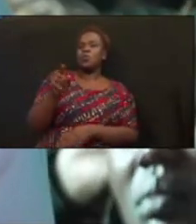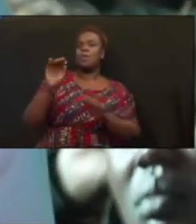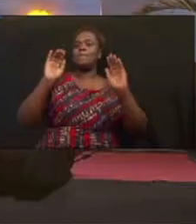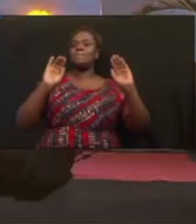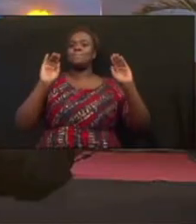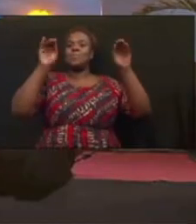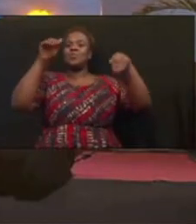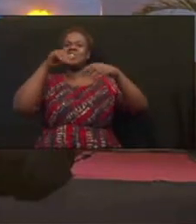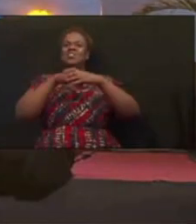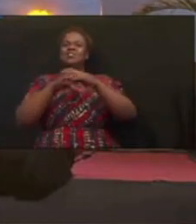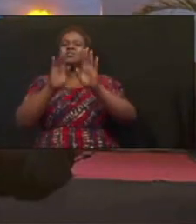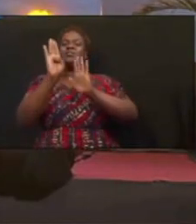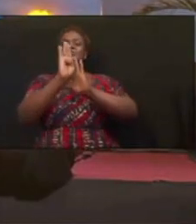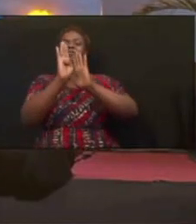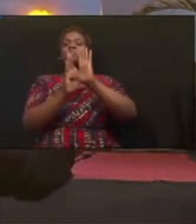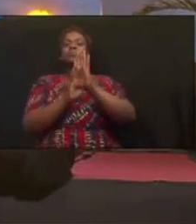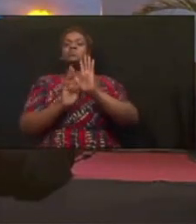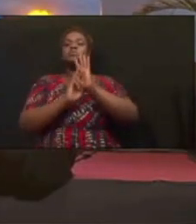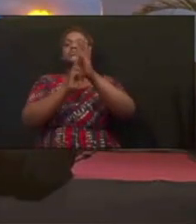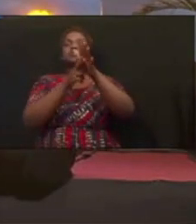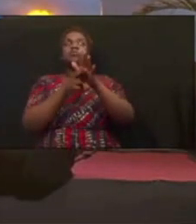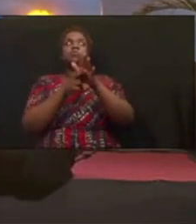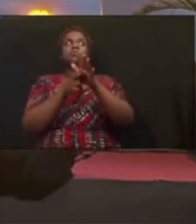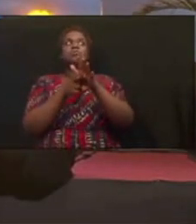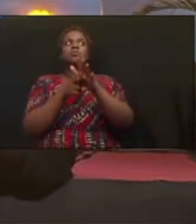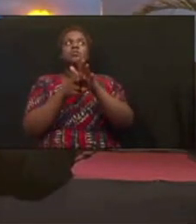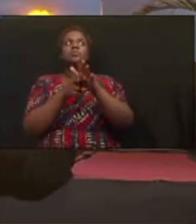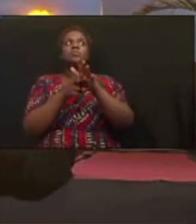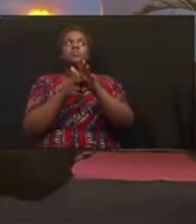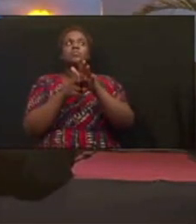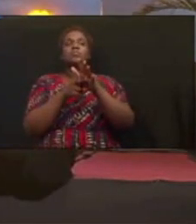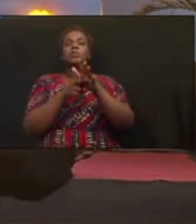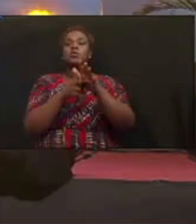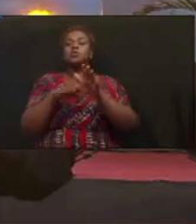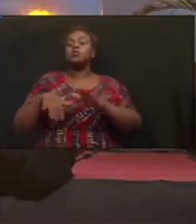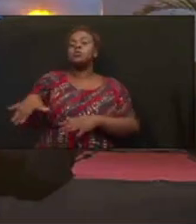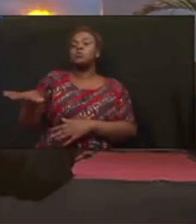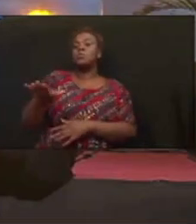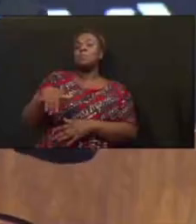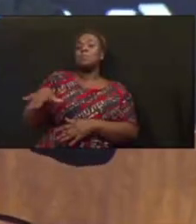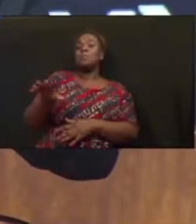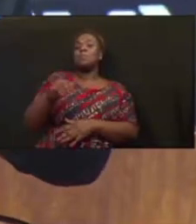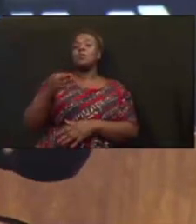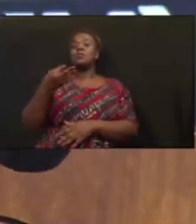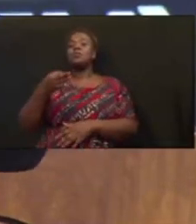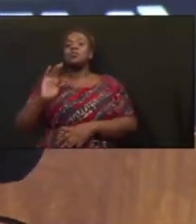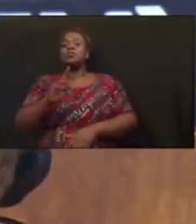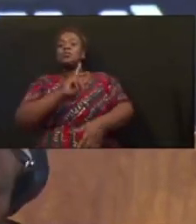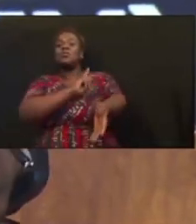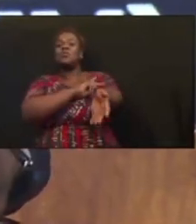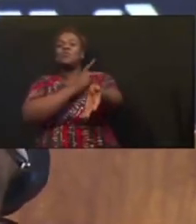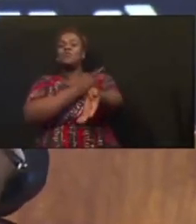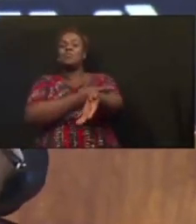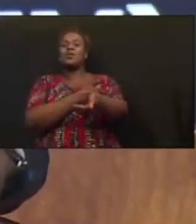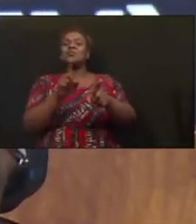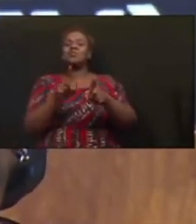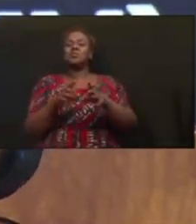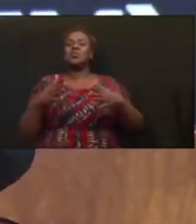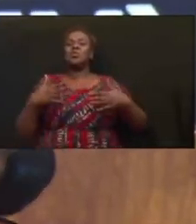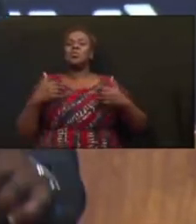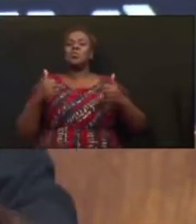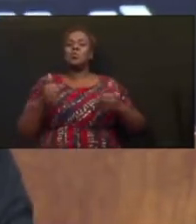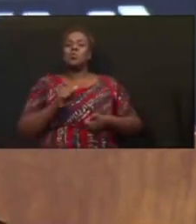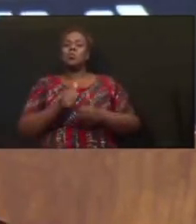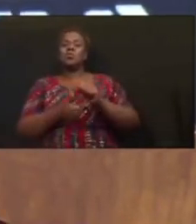Mountains in the Bible represent, among other things, spheres of influence and stratas of human activities.